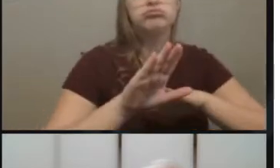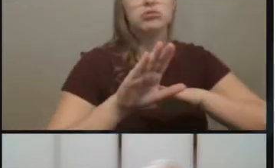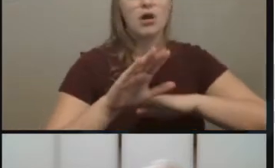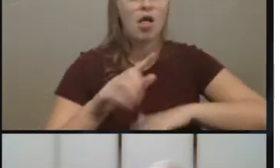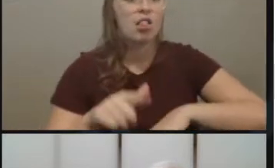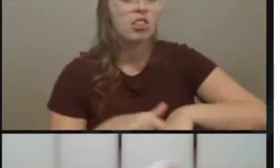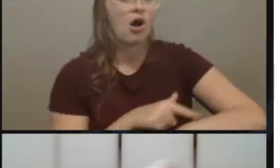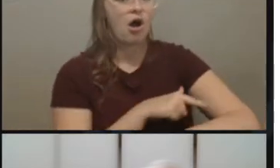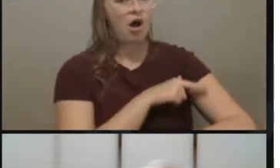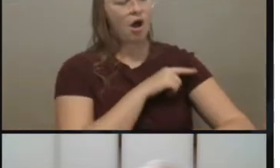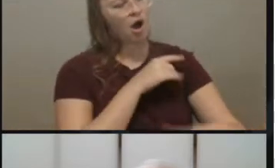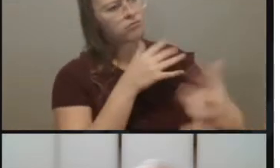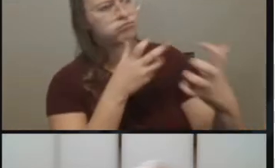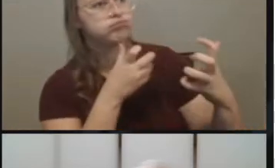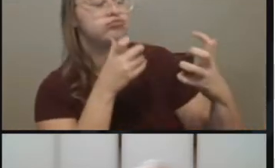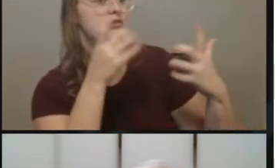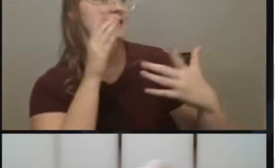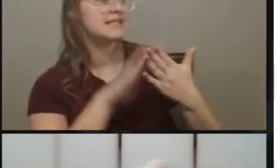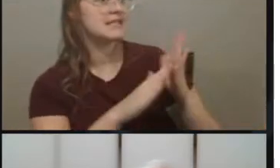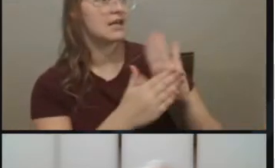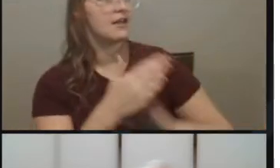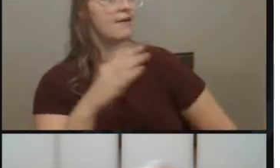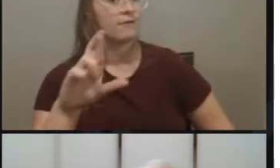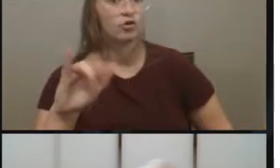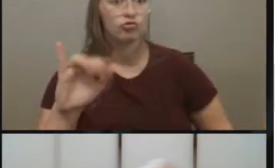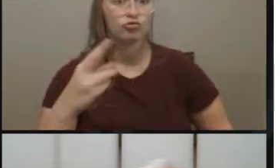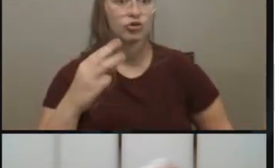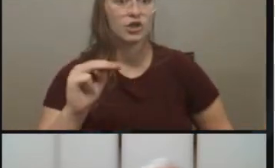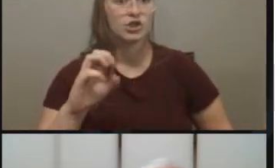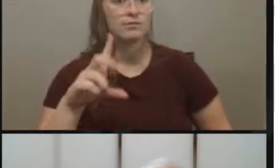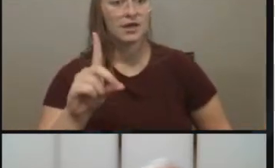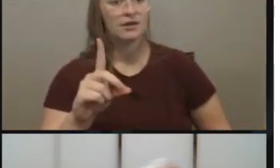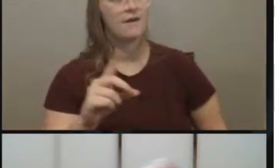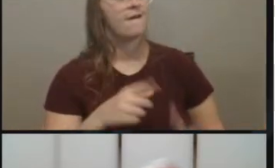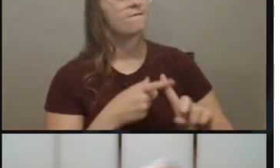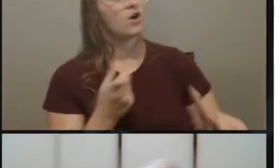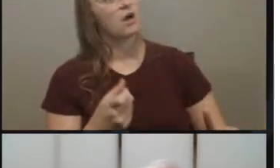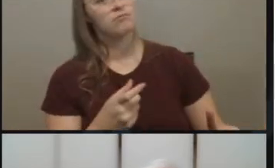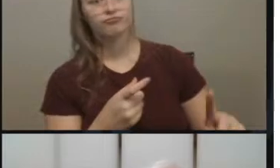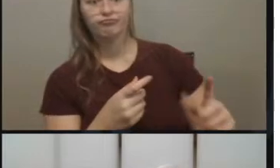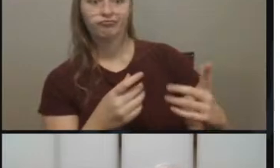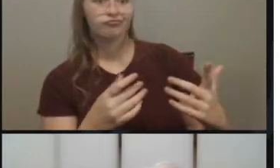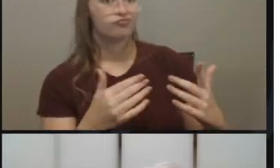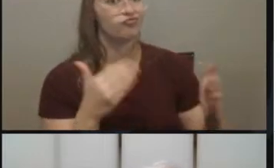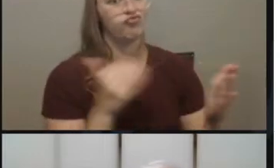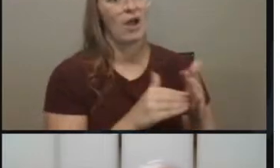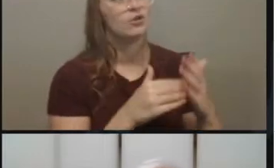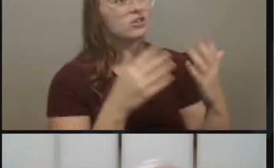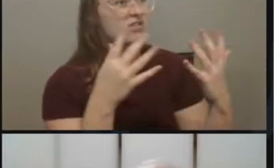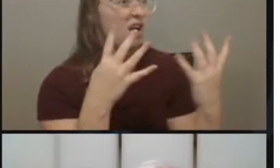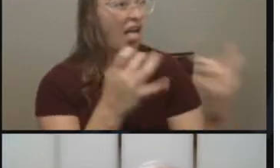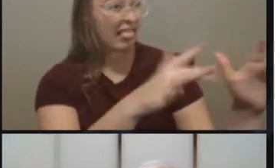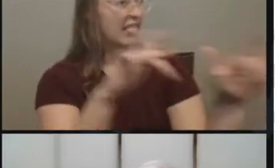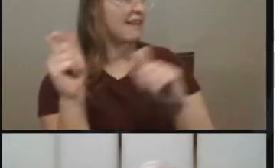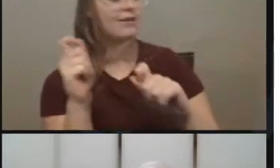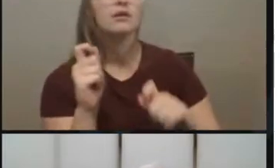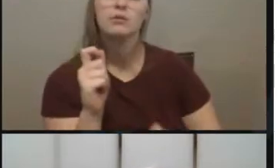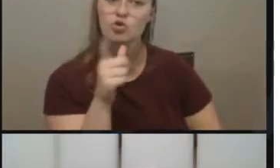desired city of Richmond on the heels of the retreating rebels were Black soldiers.